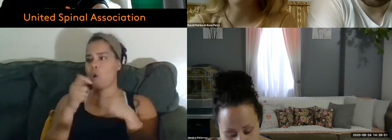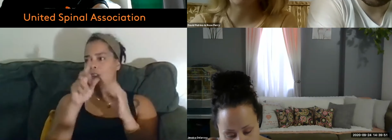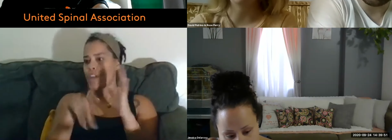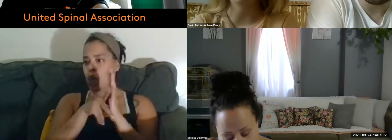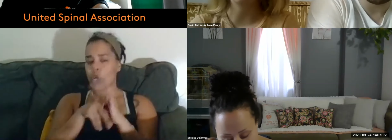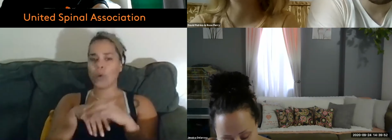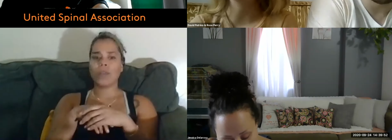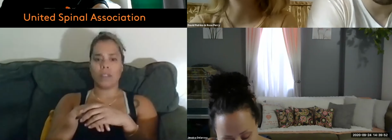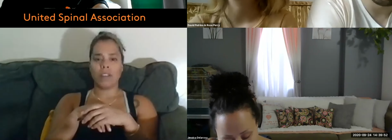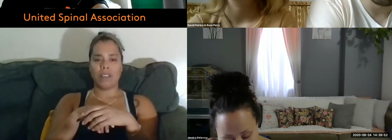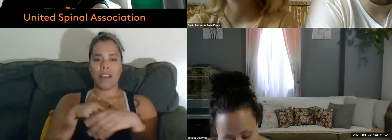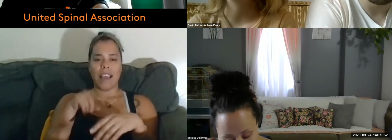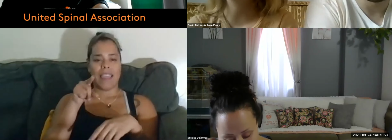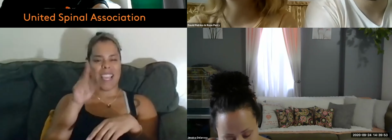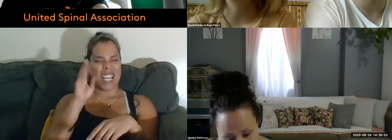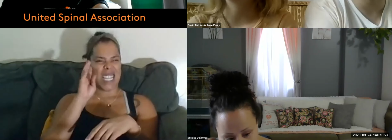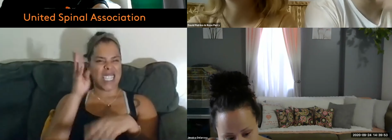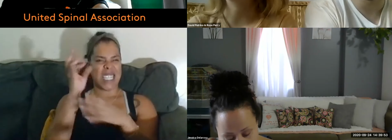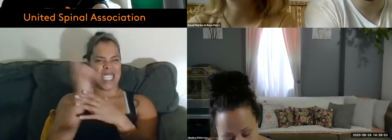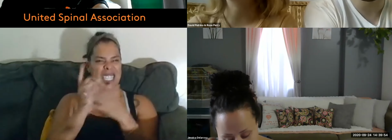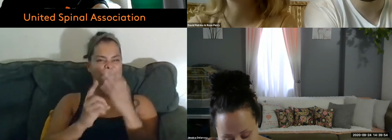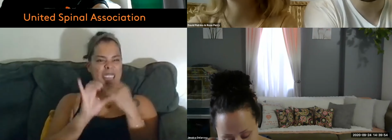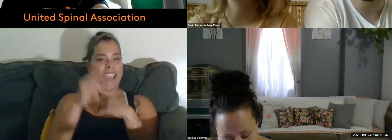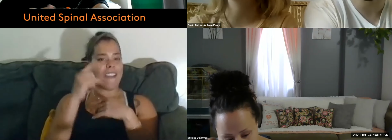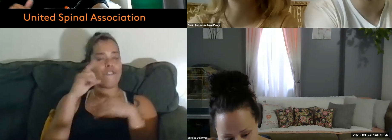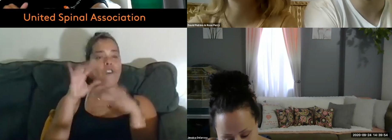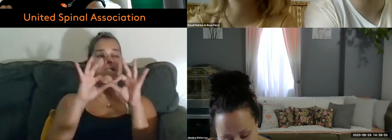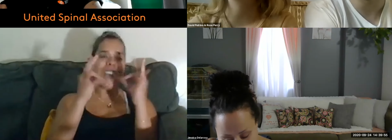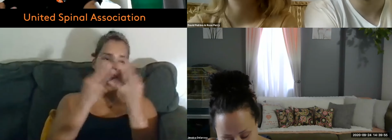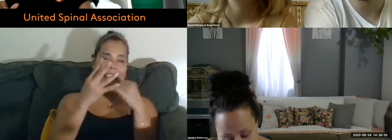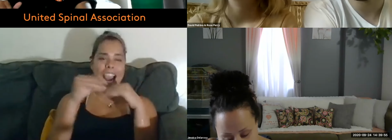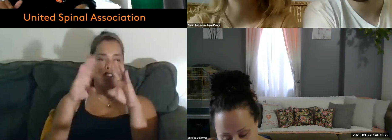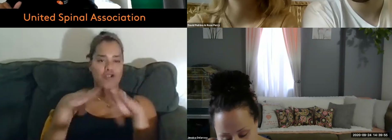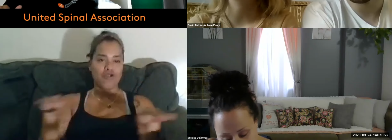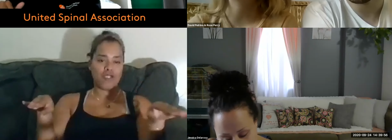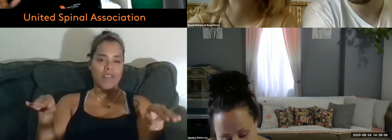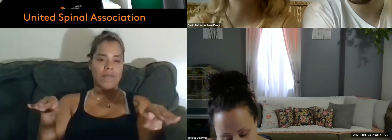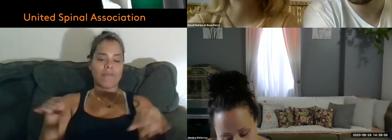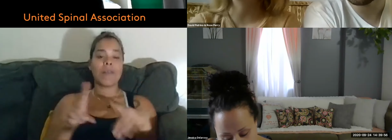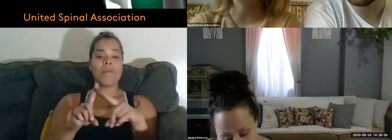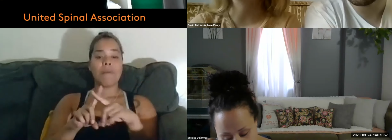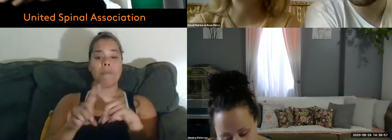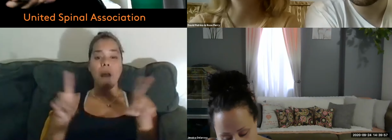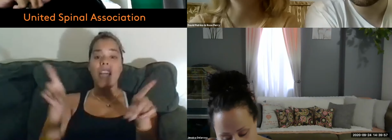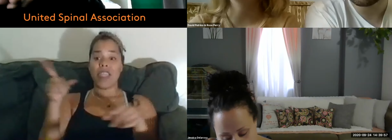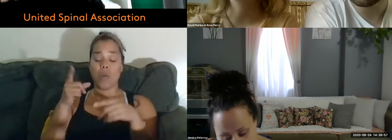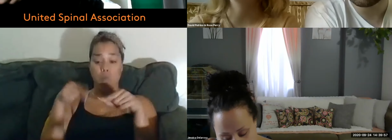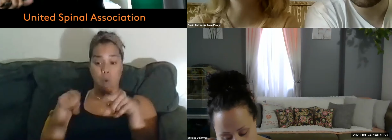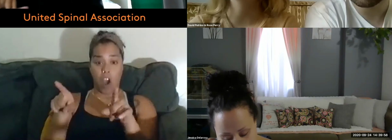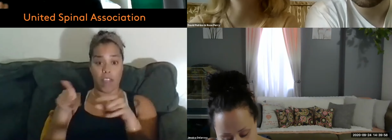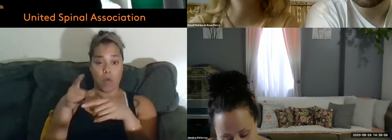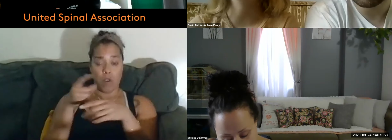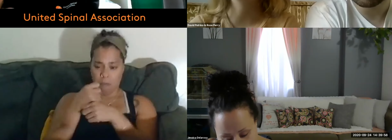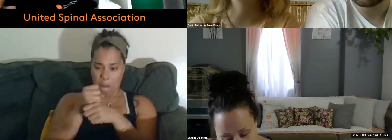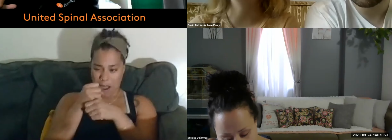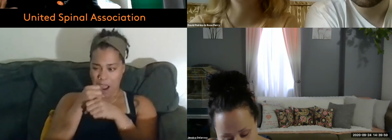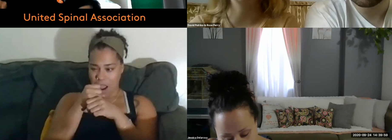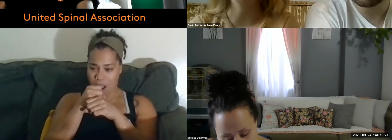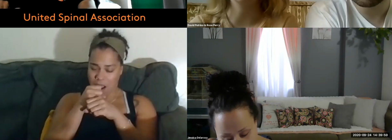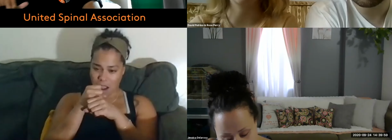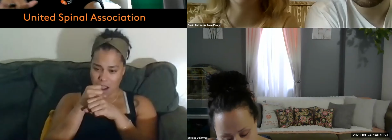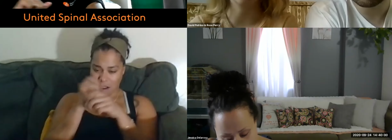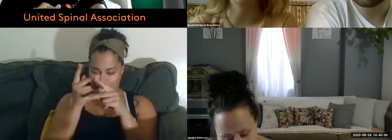was designed for families and children. But they made it when they were designing it, they really wanted to make sure that their service